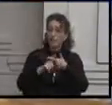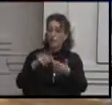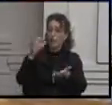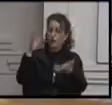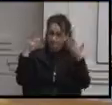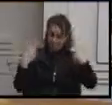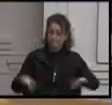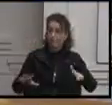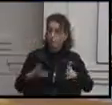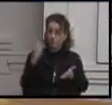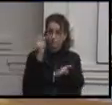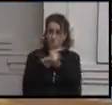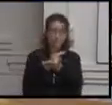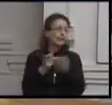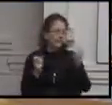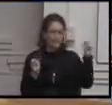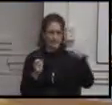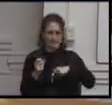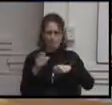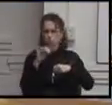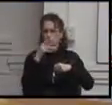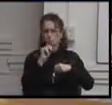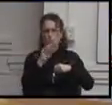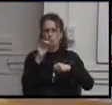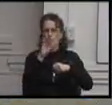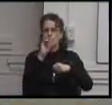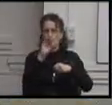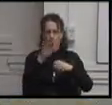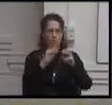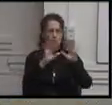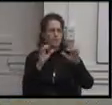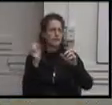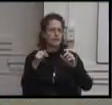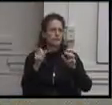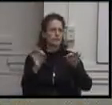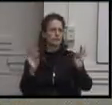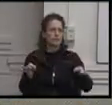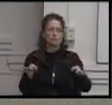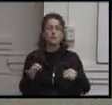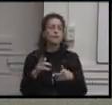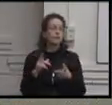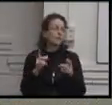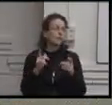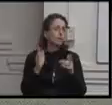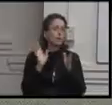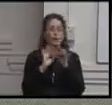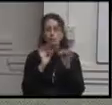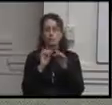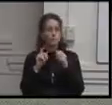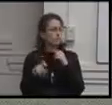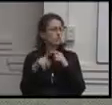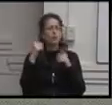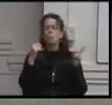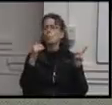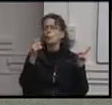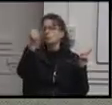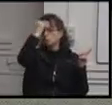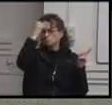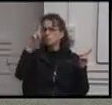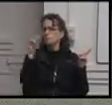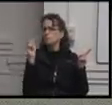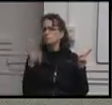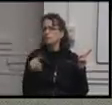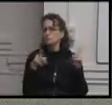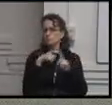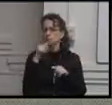All right. Anybody on the board have any questions or comments? I have stupid ones. Is that okay?